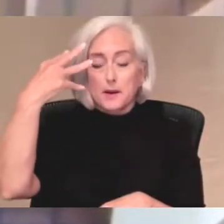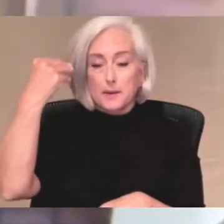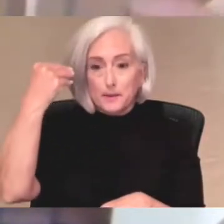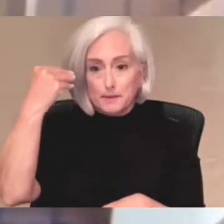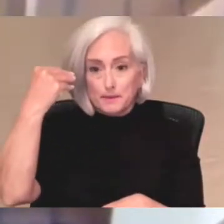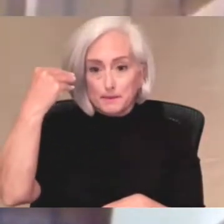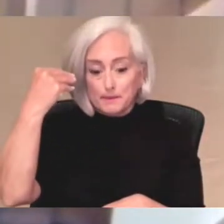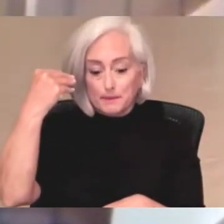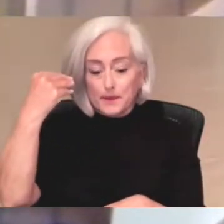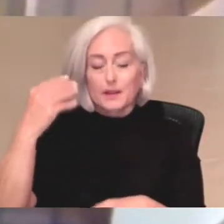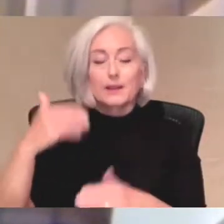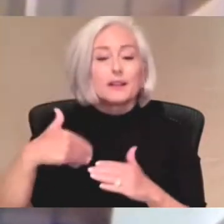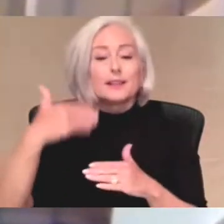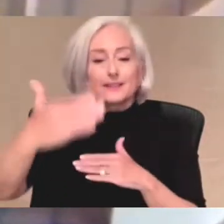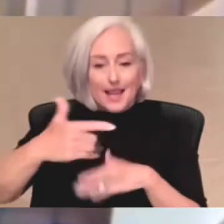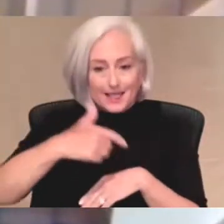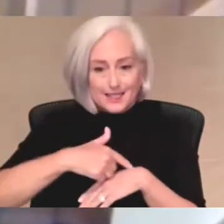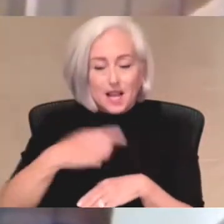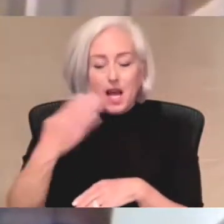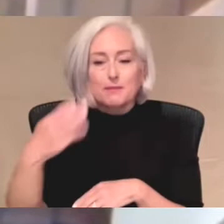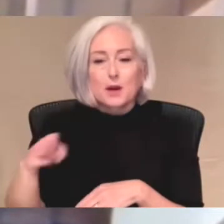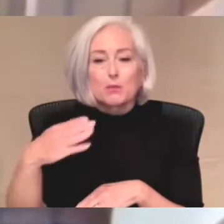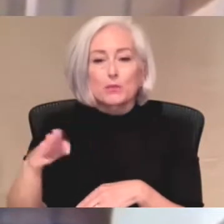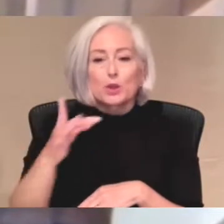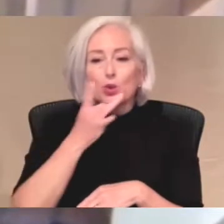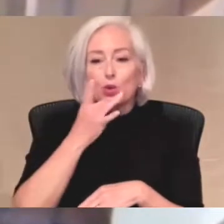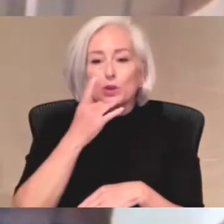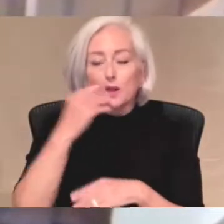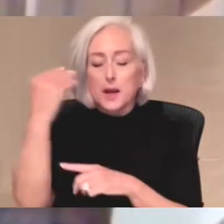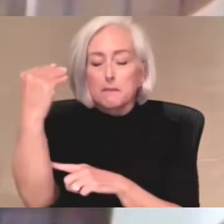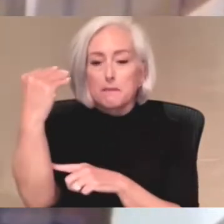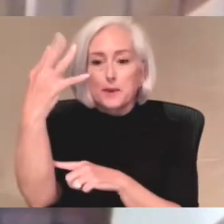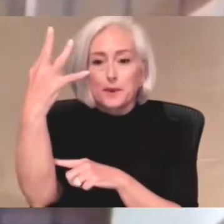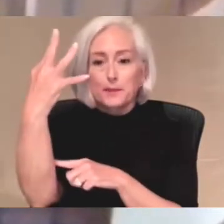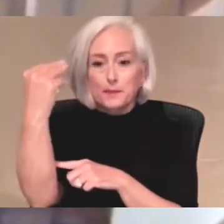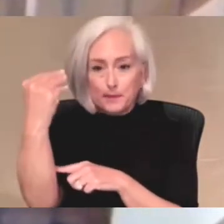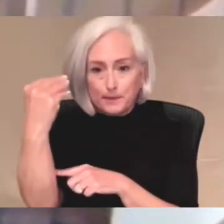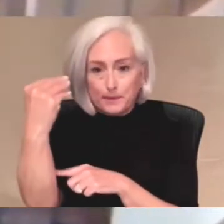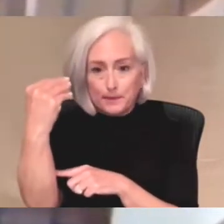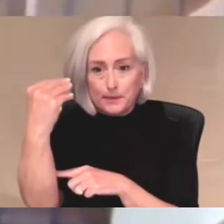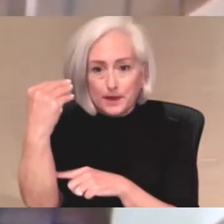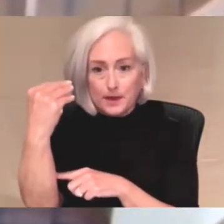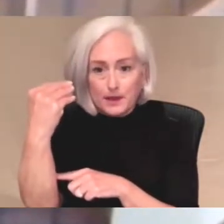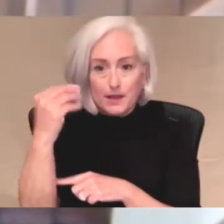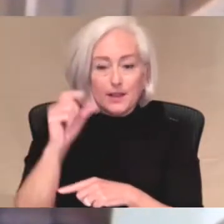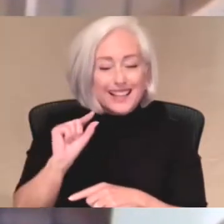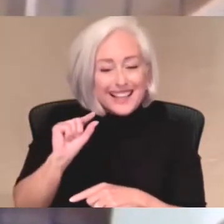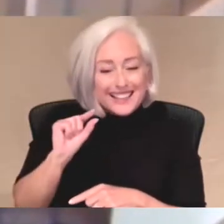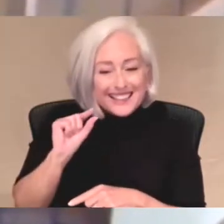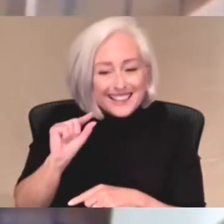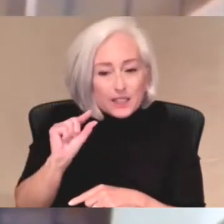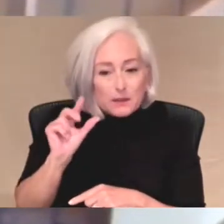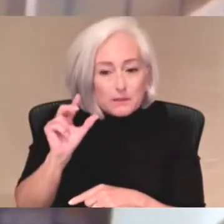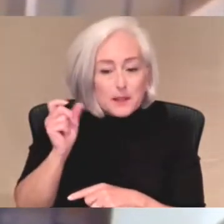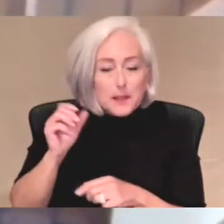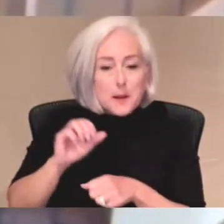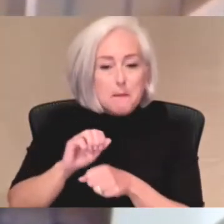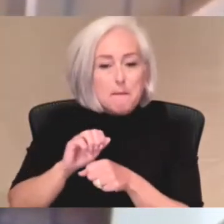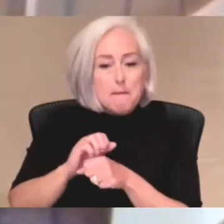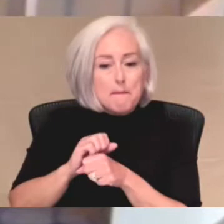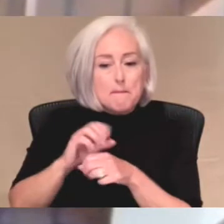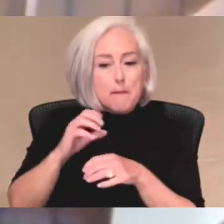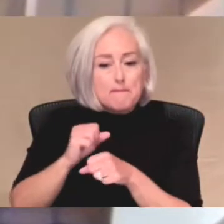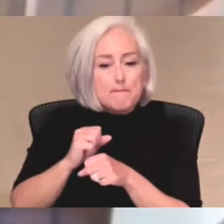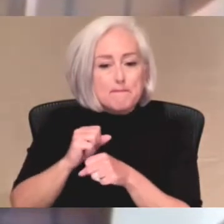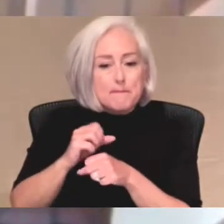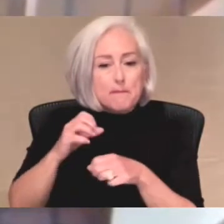blue light flash, and other than a little popping in my ear, that was all that I was